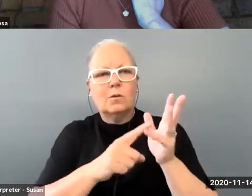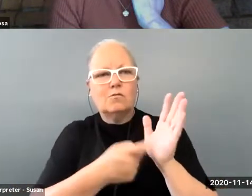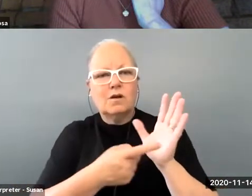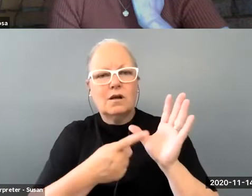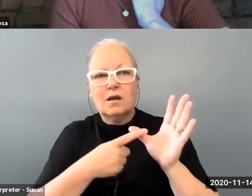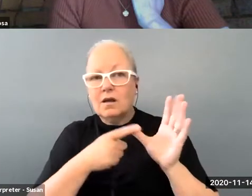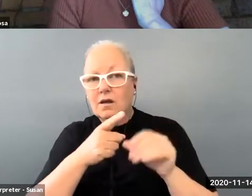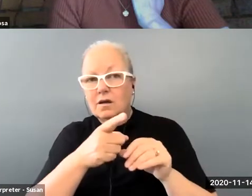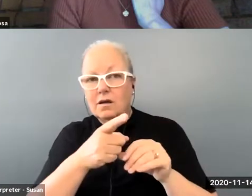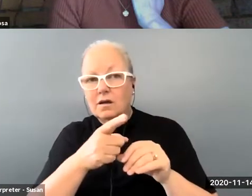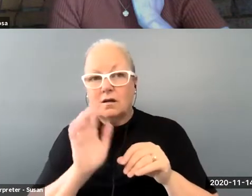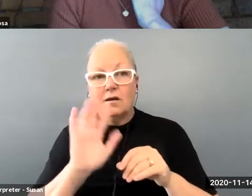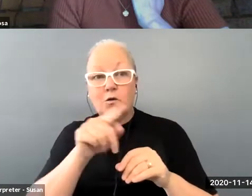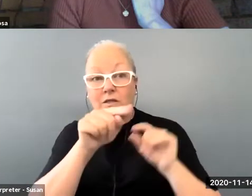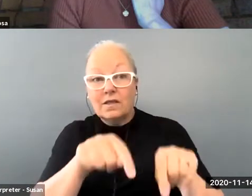Laura?